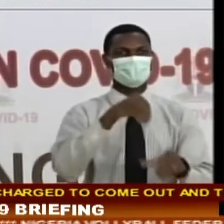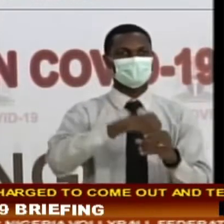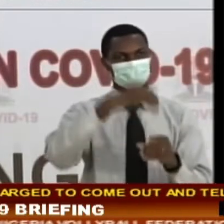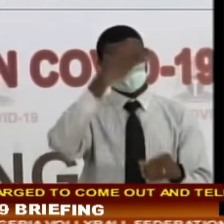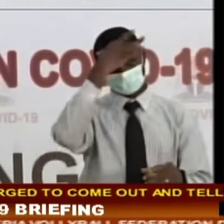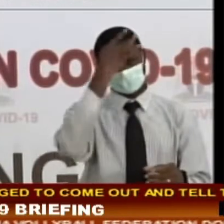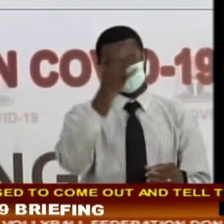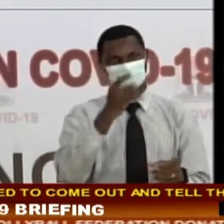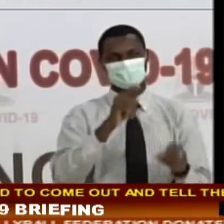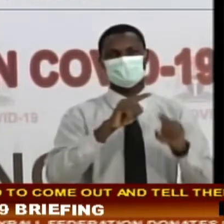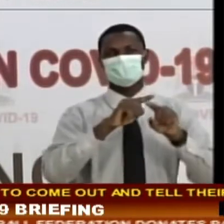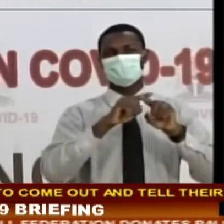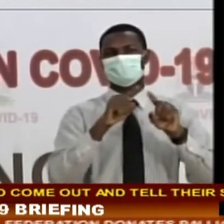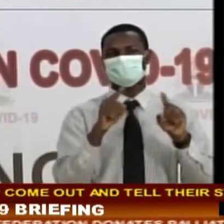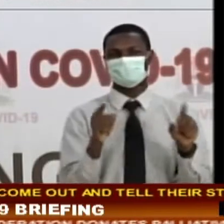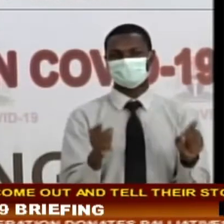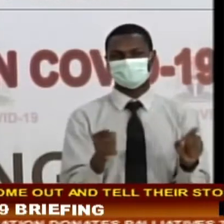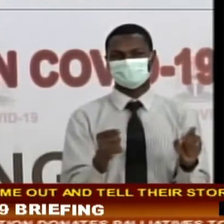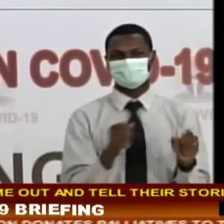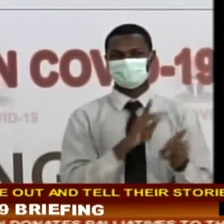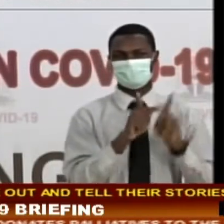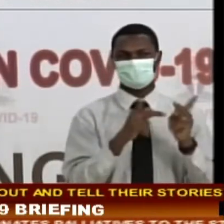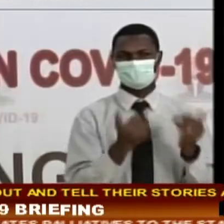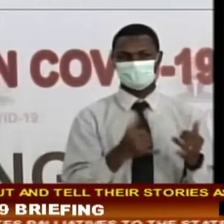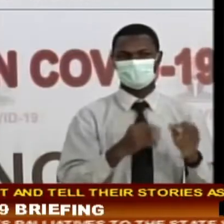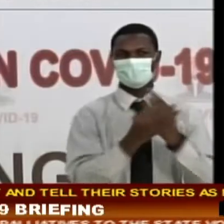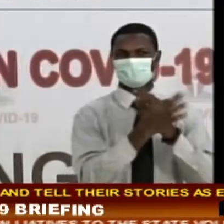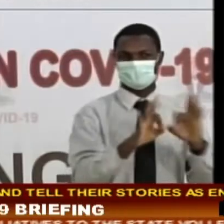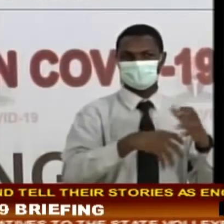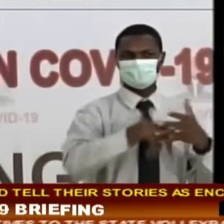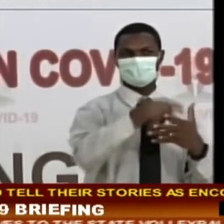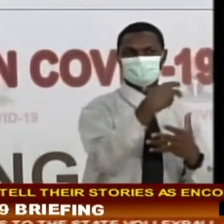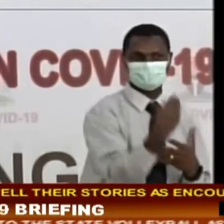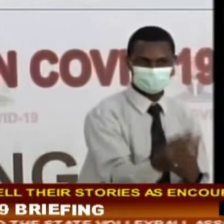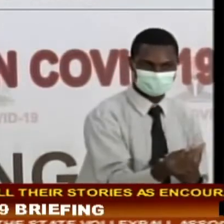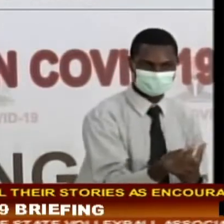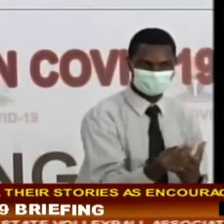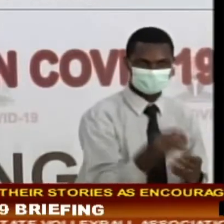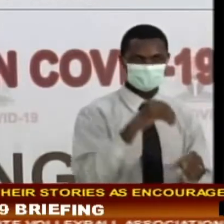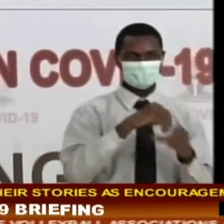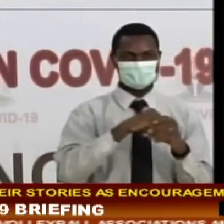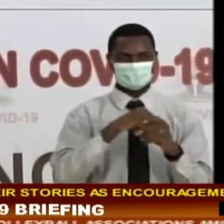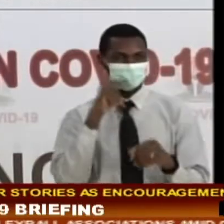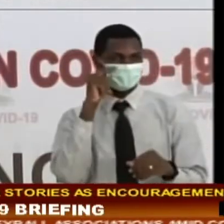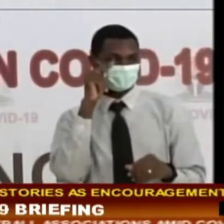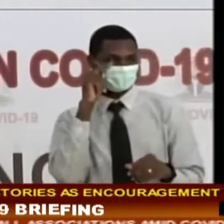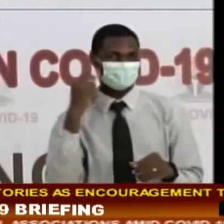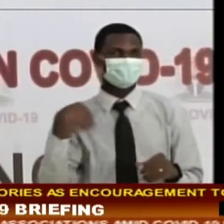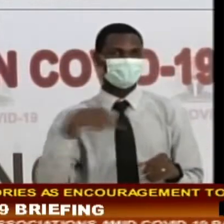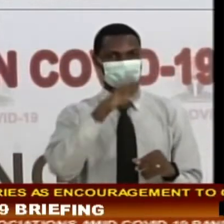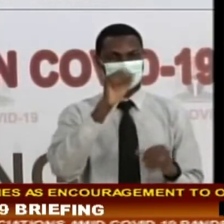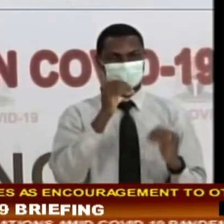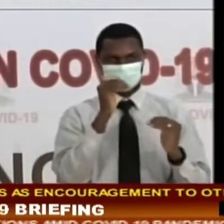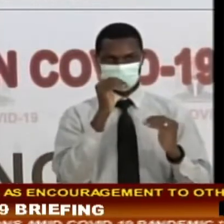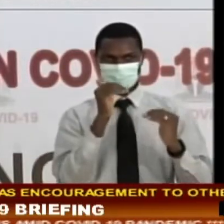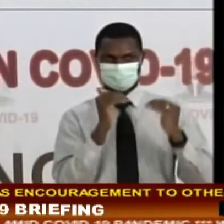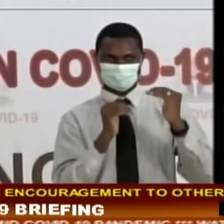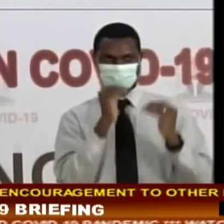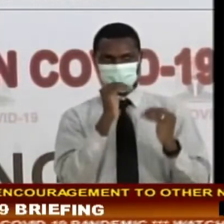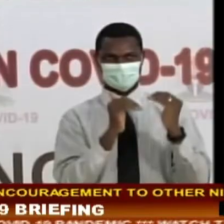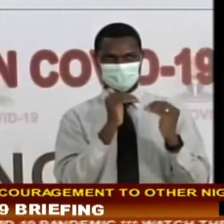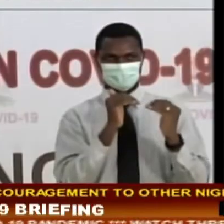downside of easing the restrictions in the country needs to be balanced off by all citizens with